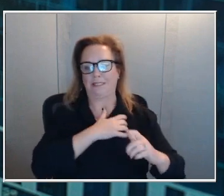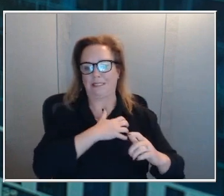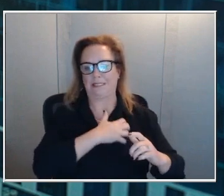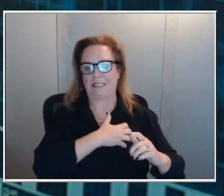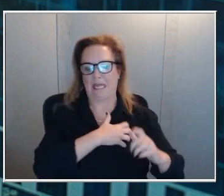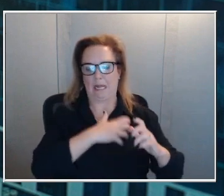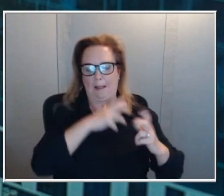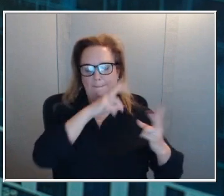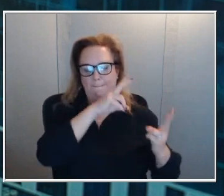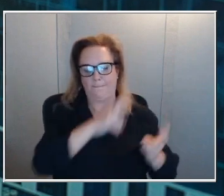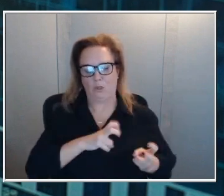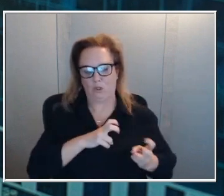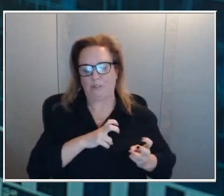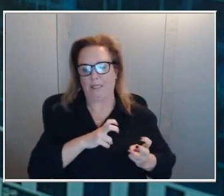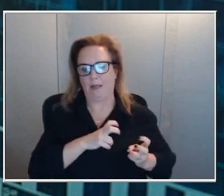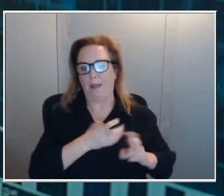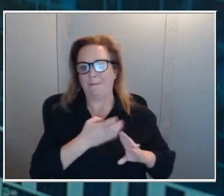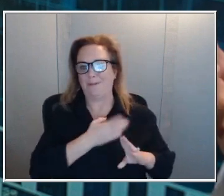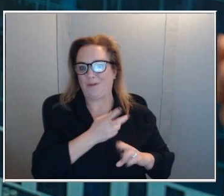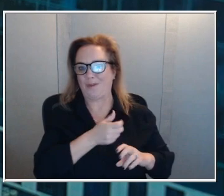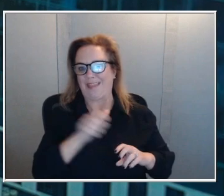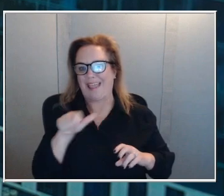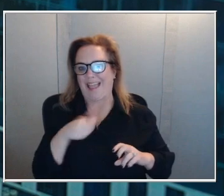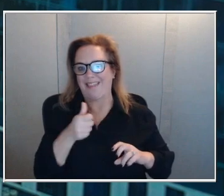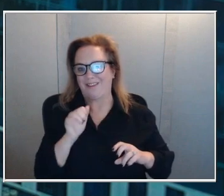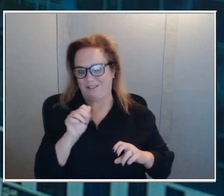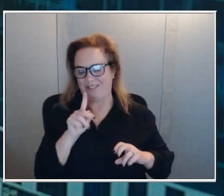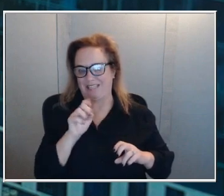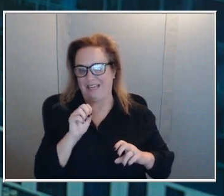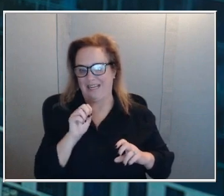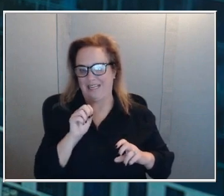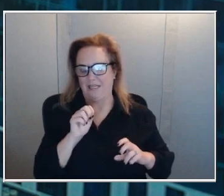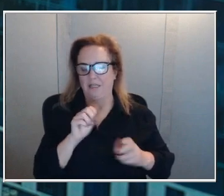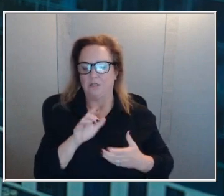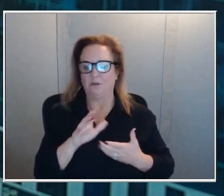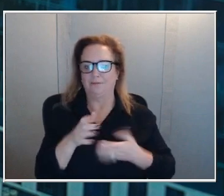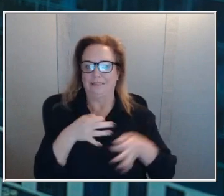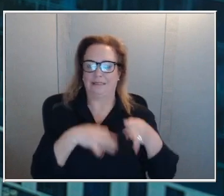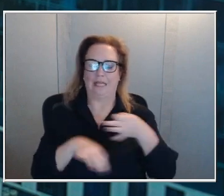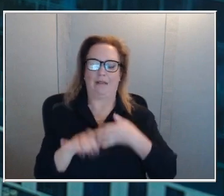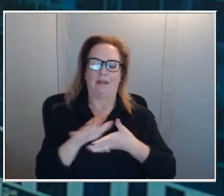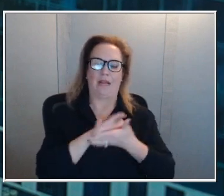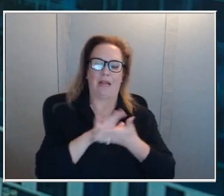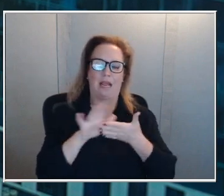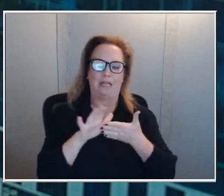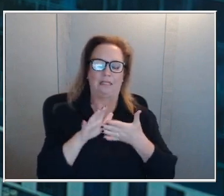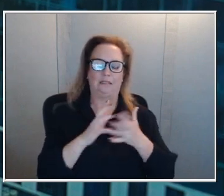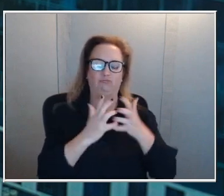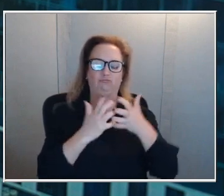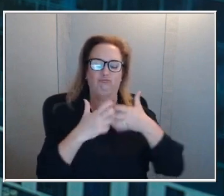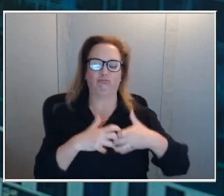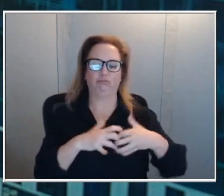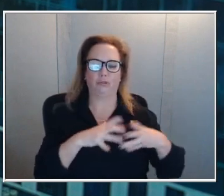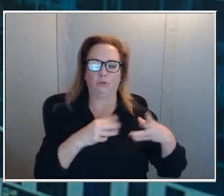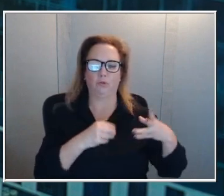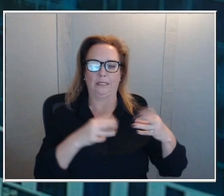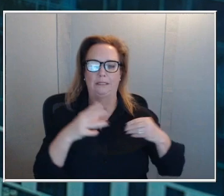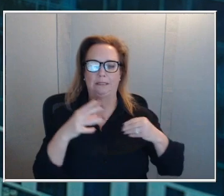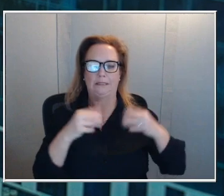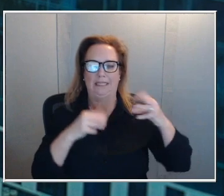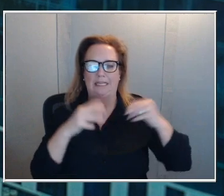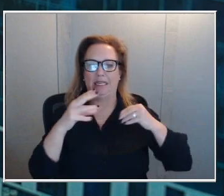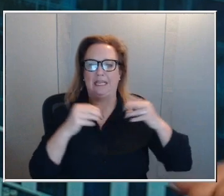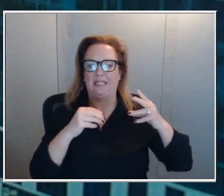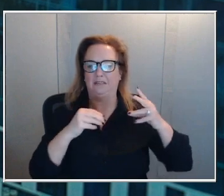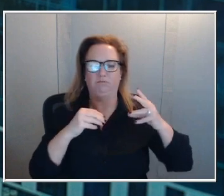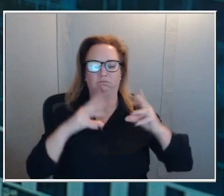pulls in before the other side. So instead of having a nice synchronized squeeze, she's kind of out of sync.